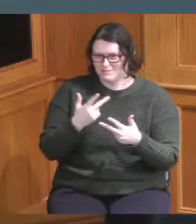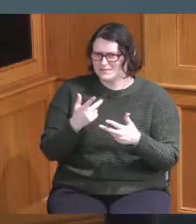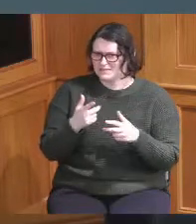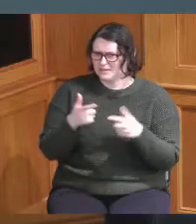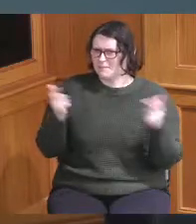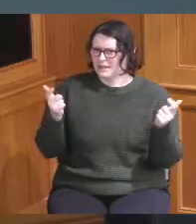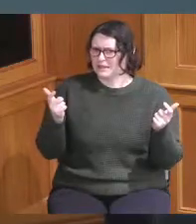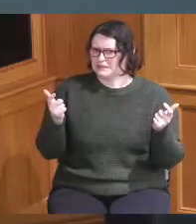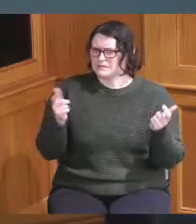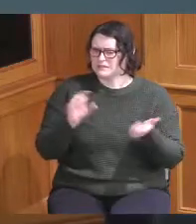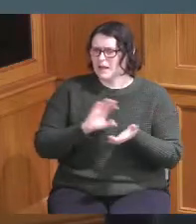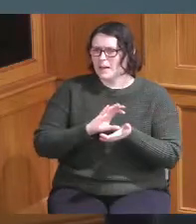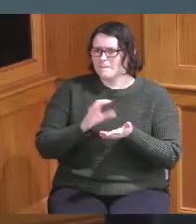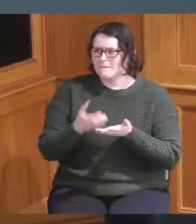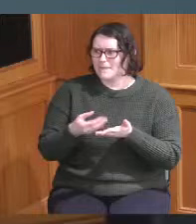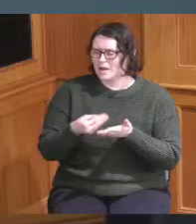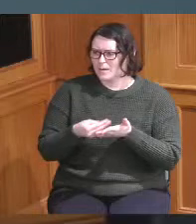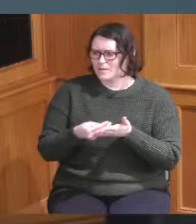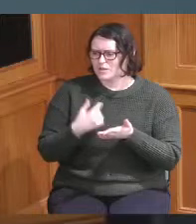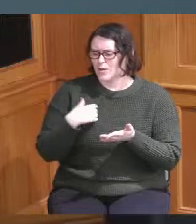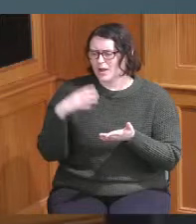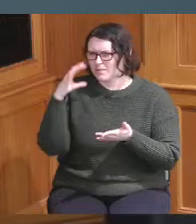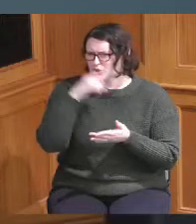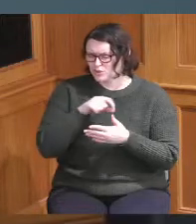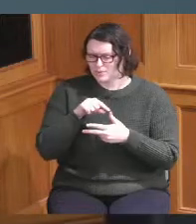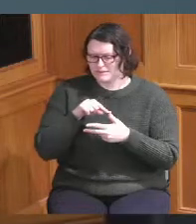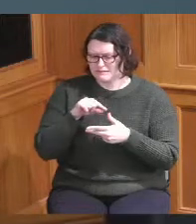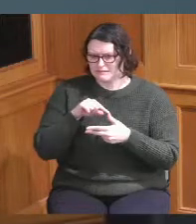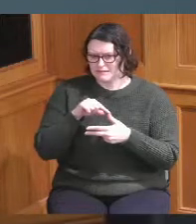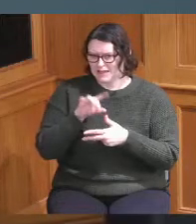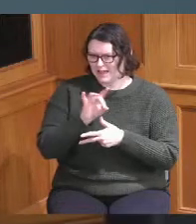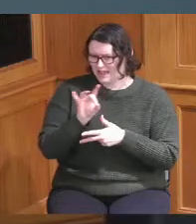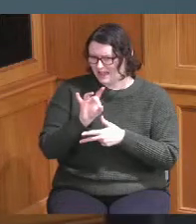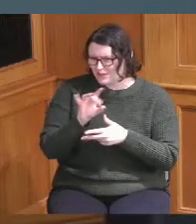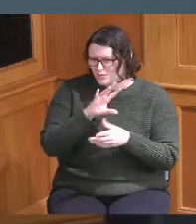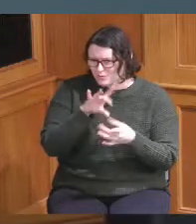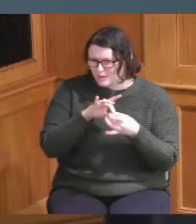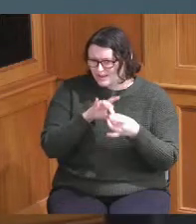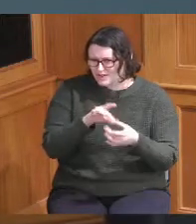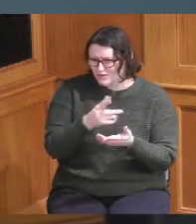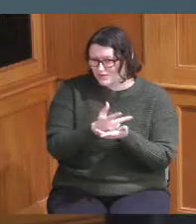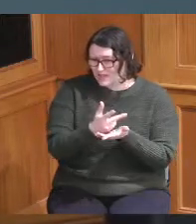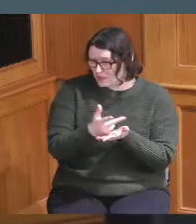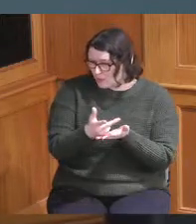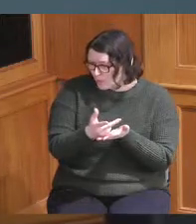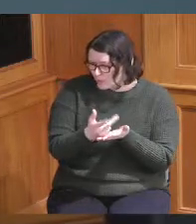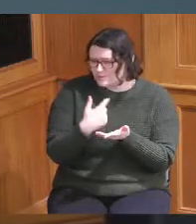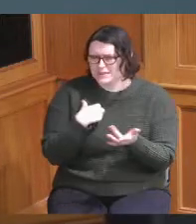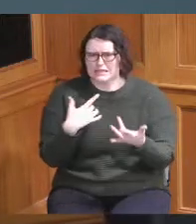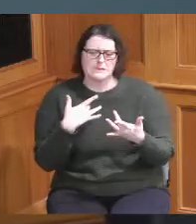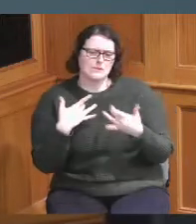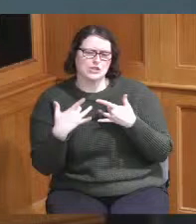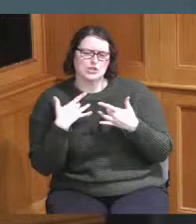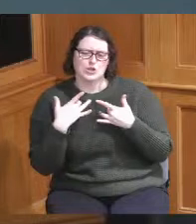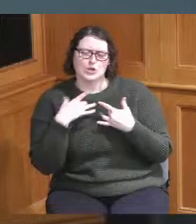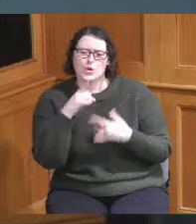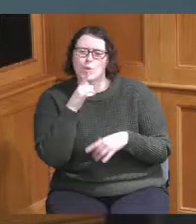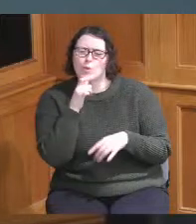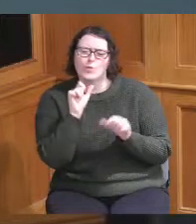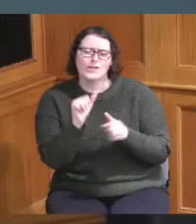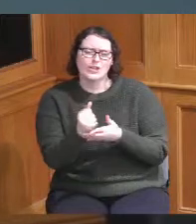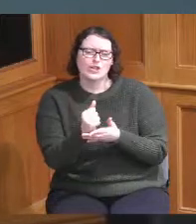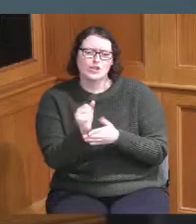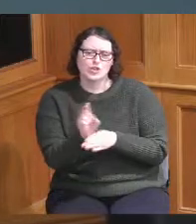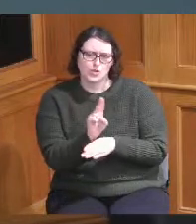large number, I'm assuming that item 8 has something to do with the vehicles, but I'm really concerned about who can use the